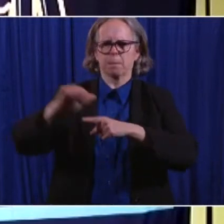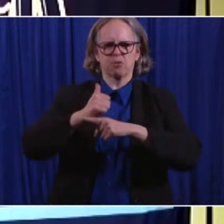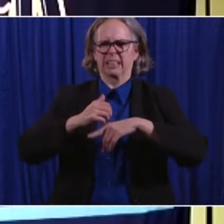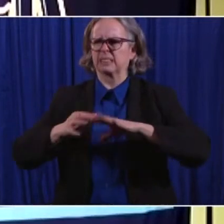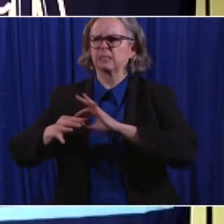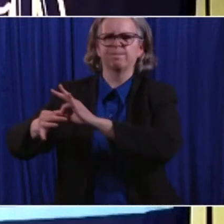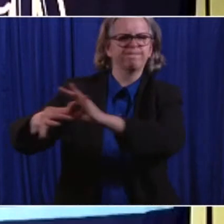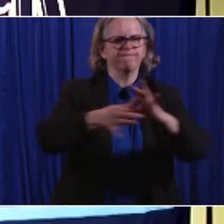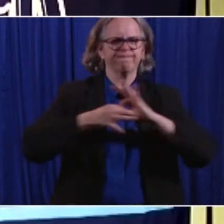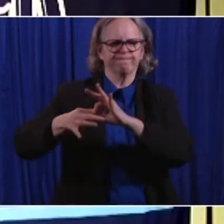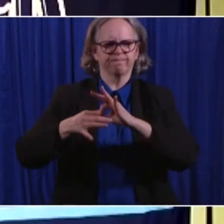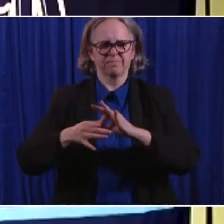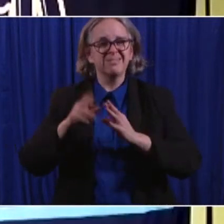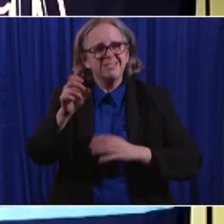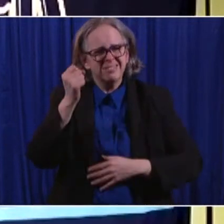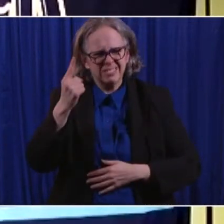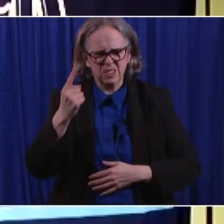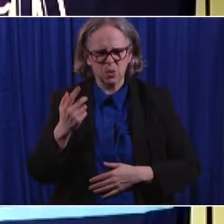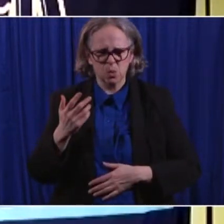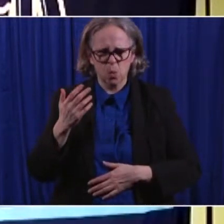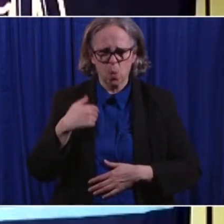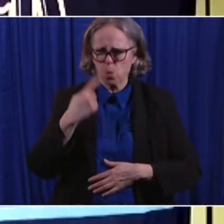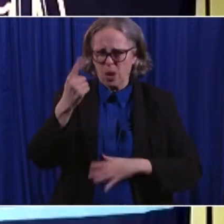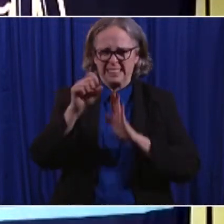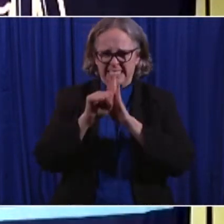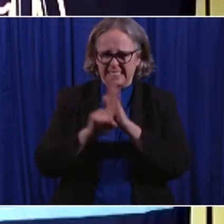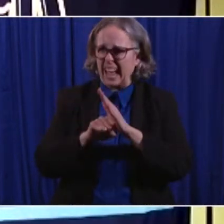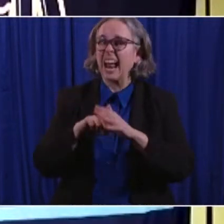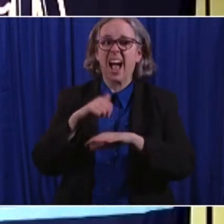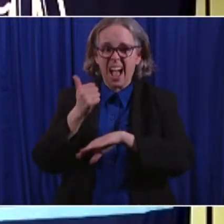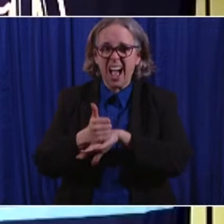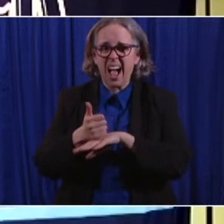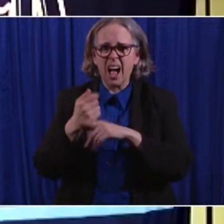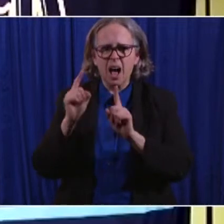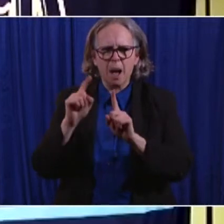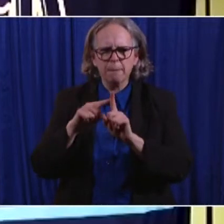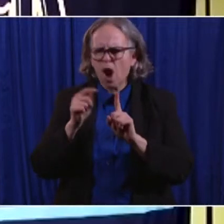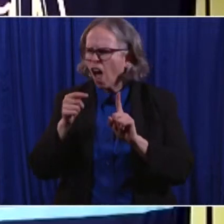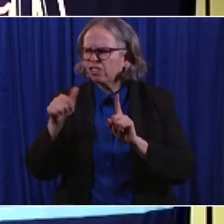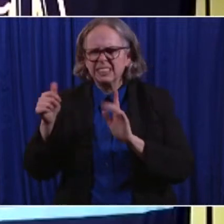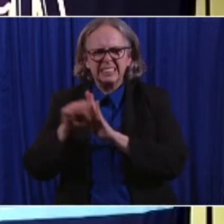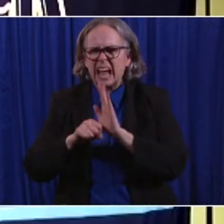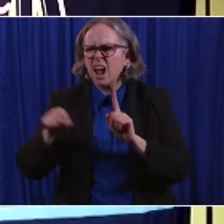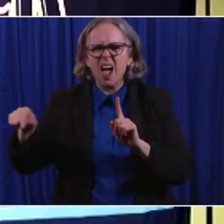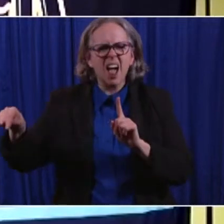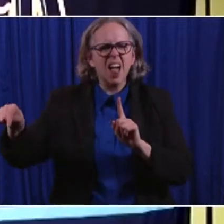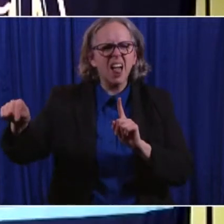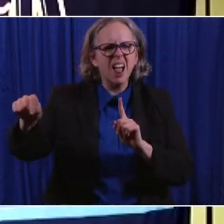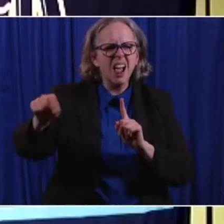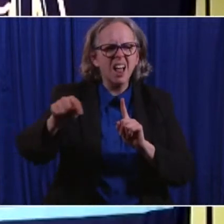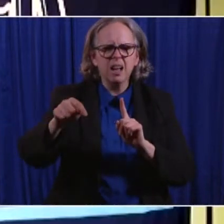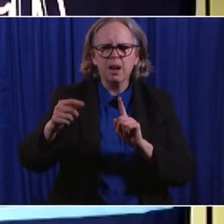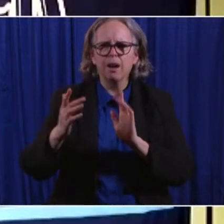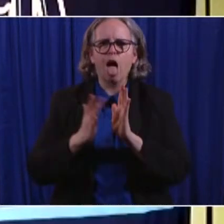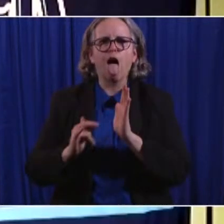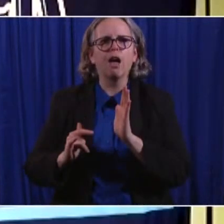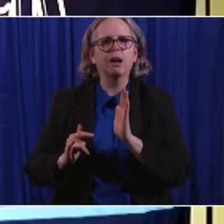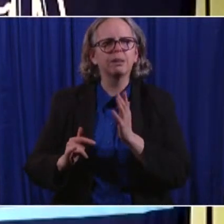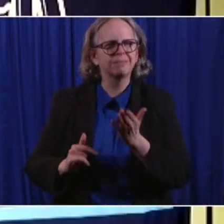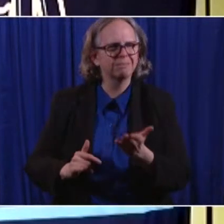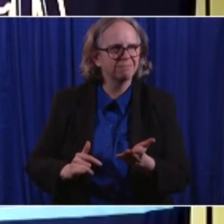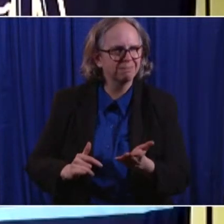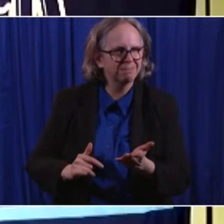just move to another state. We think we have a good plan that we're building, but we know that the country would benefit by